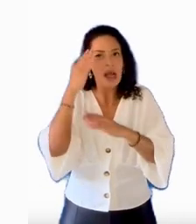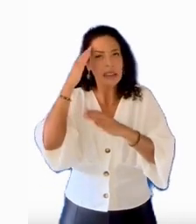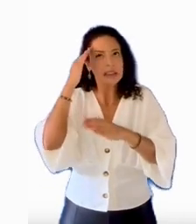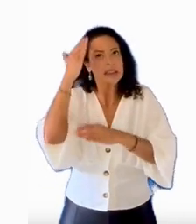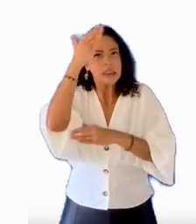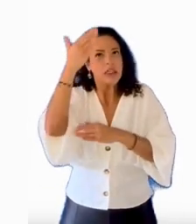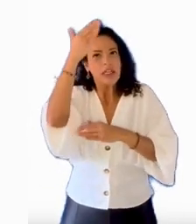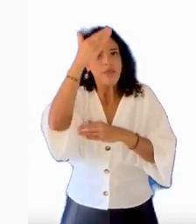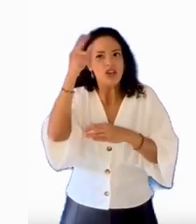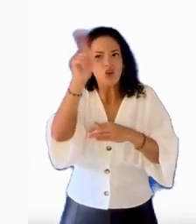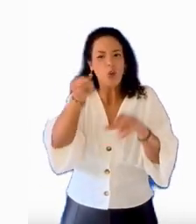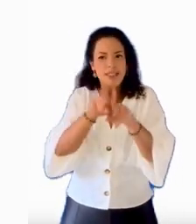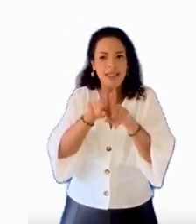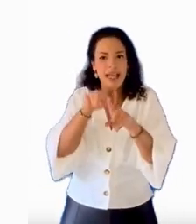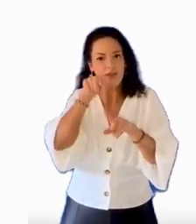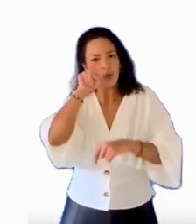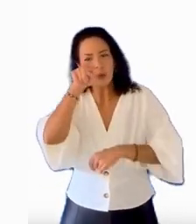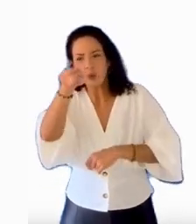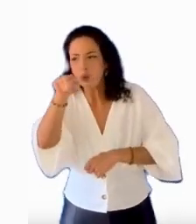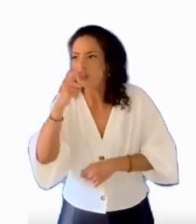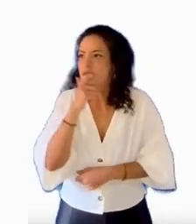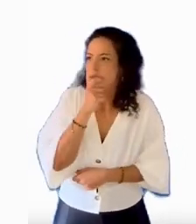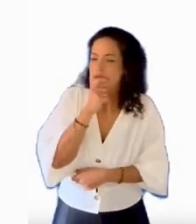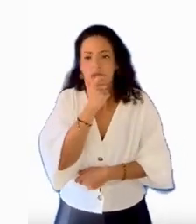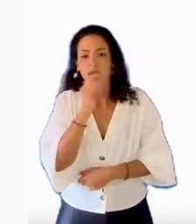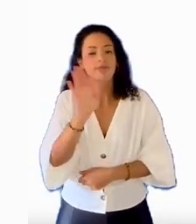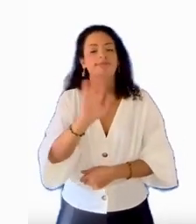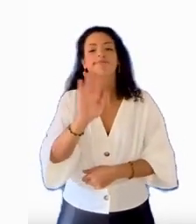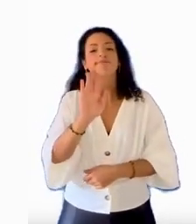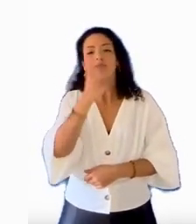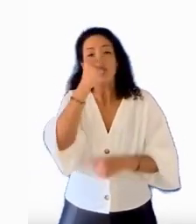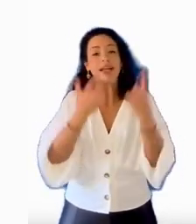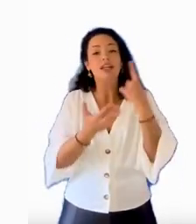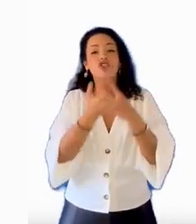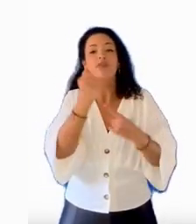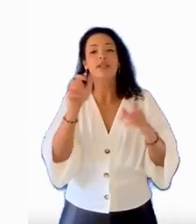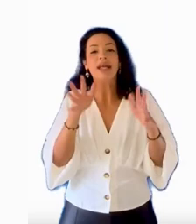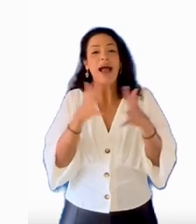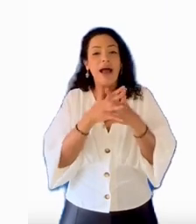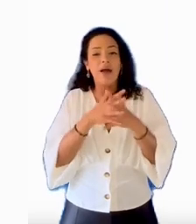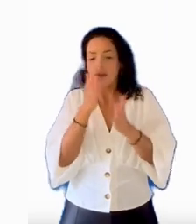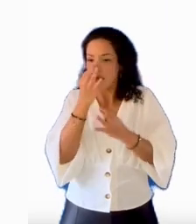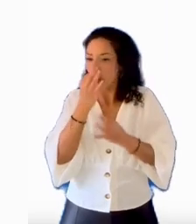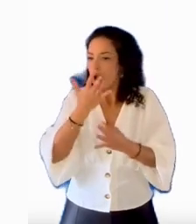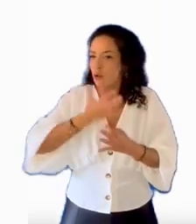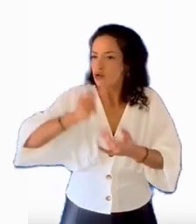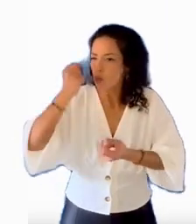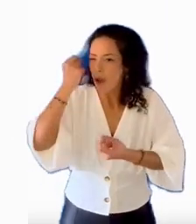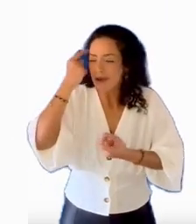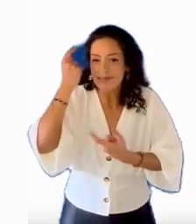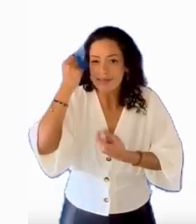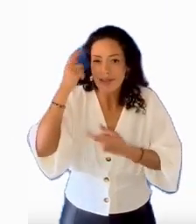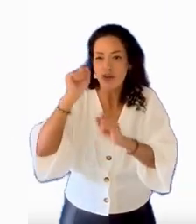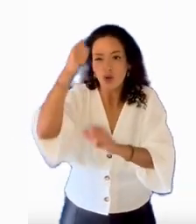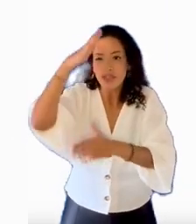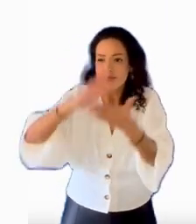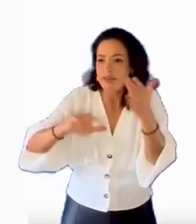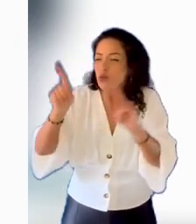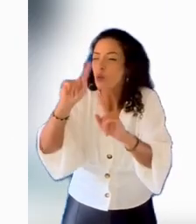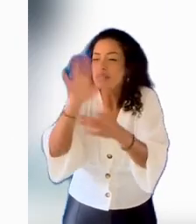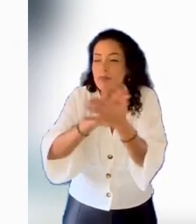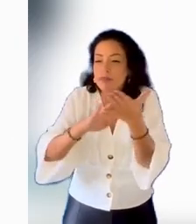feel like to be them. Rather, it can only be accomplished through the desire to understand someone's experience and what that means to them.